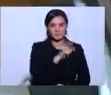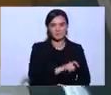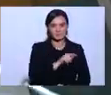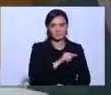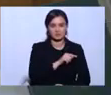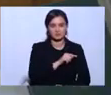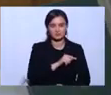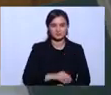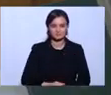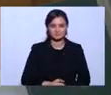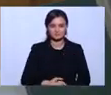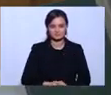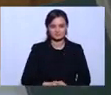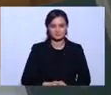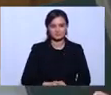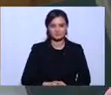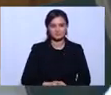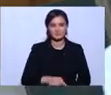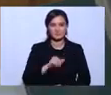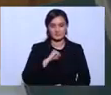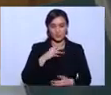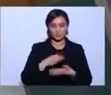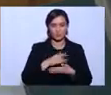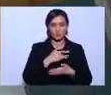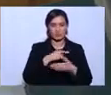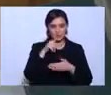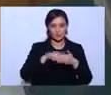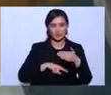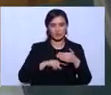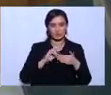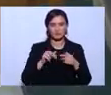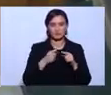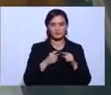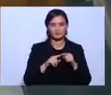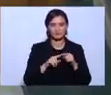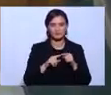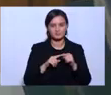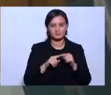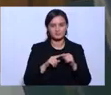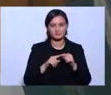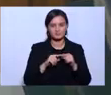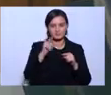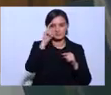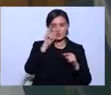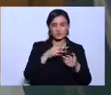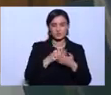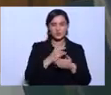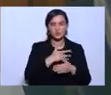judgment? His own heart. So there's that theme of the boy with a good heart against